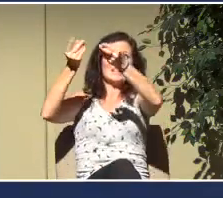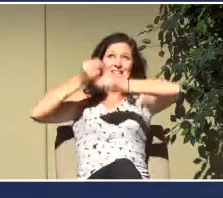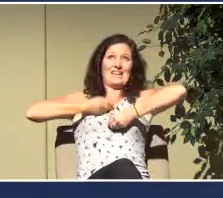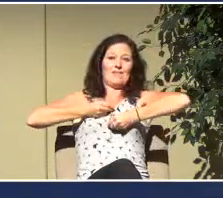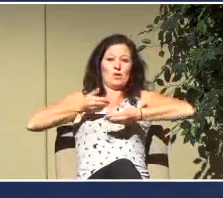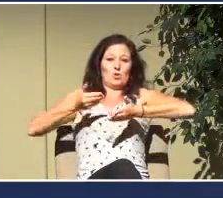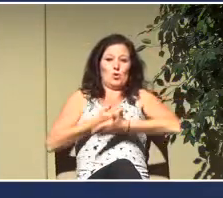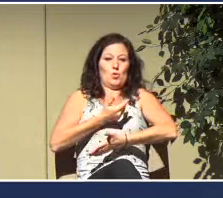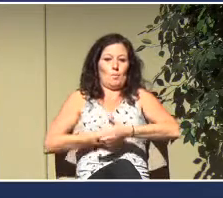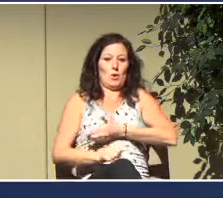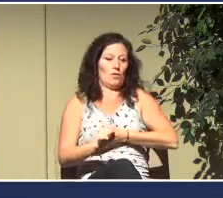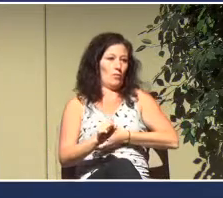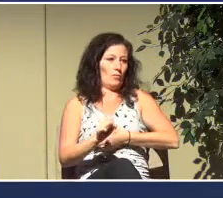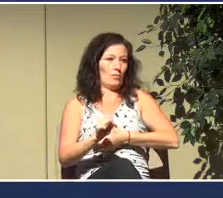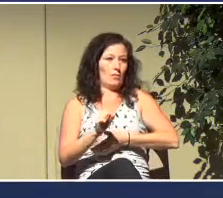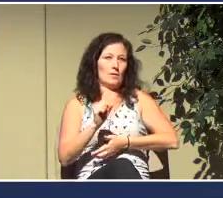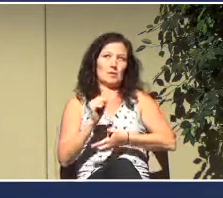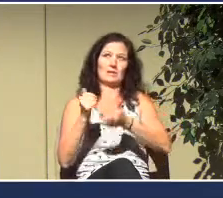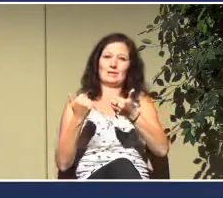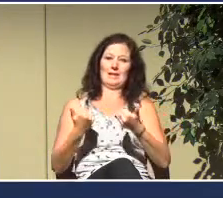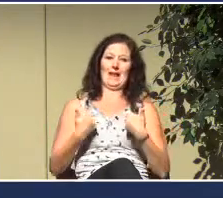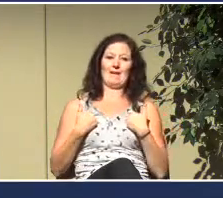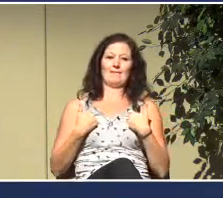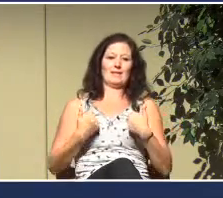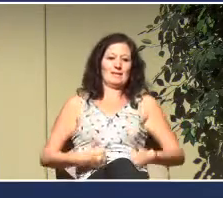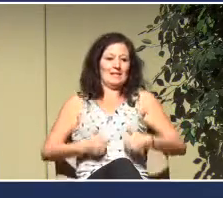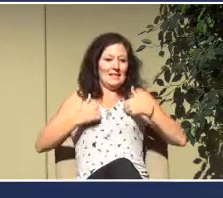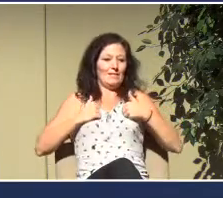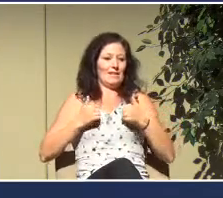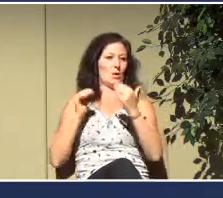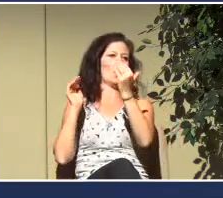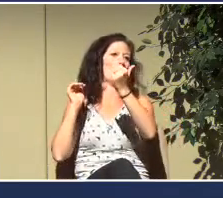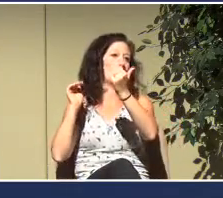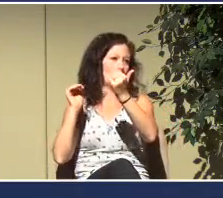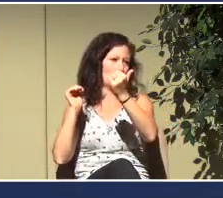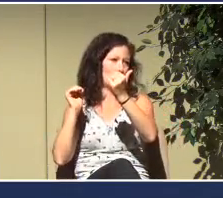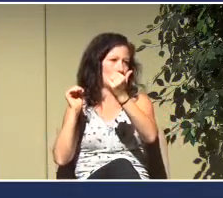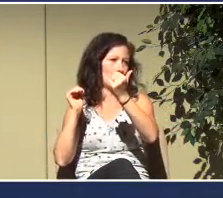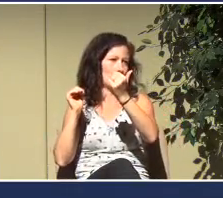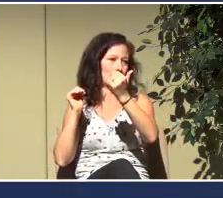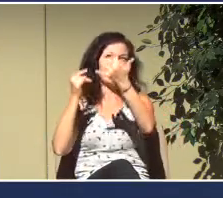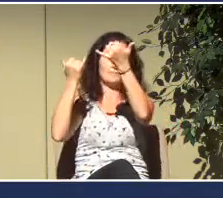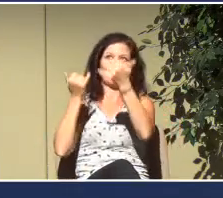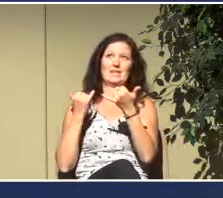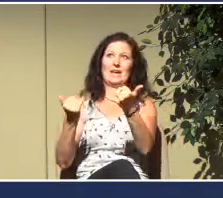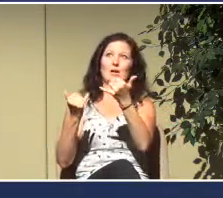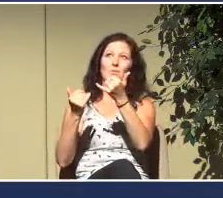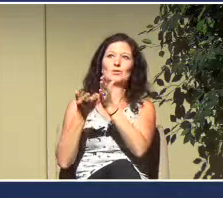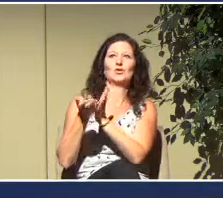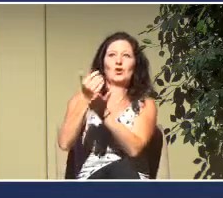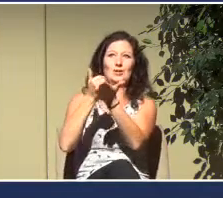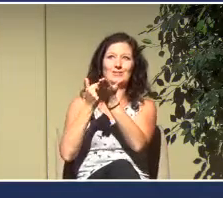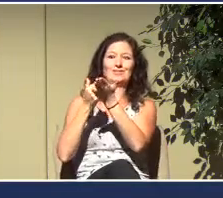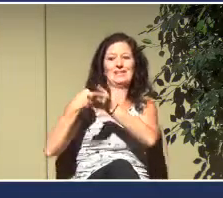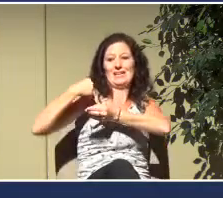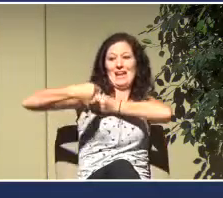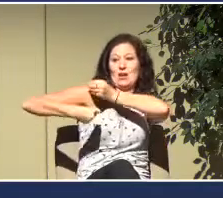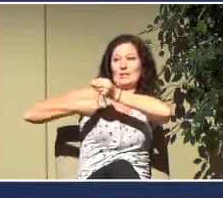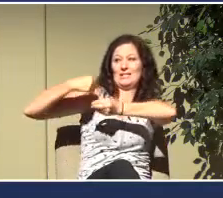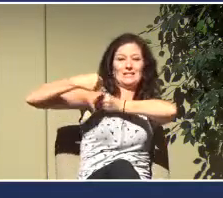into a living hope through the resurrection of Jesus Christ from the dead, into an inheritance,